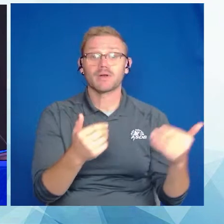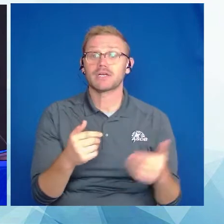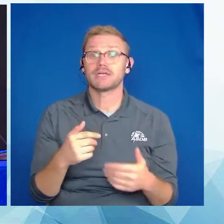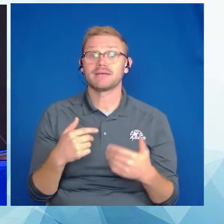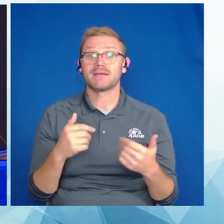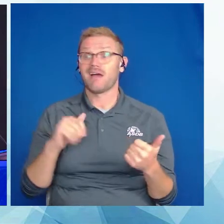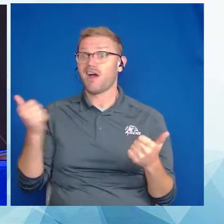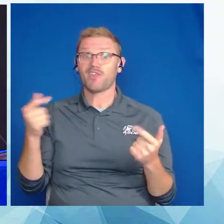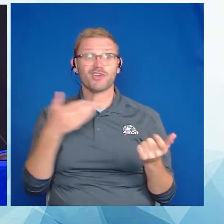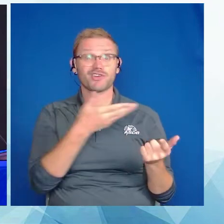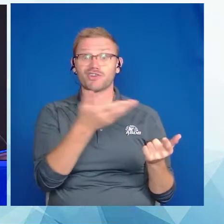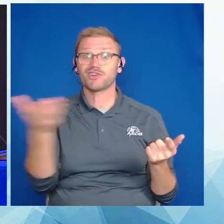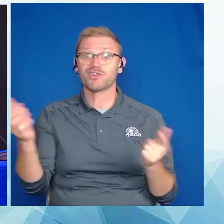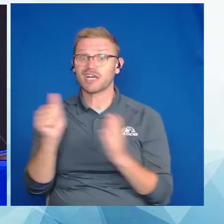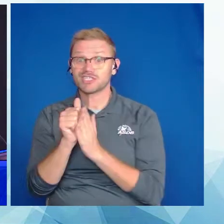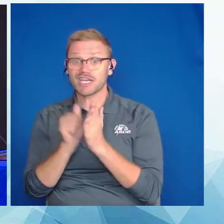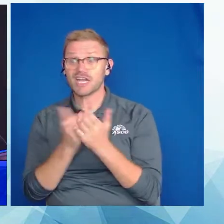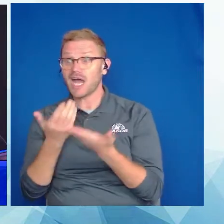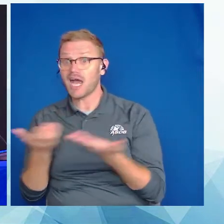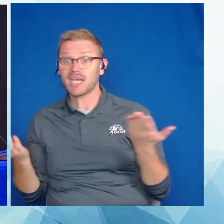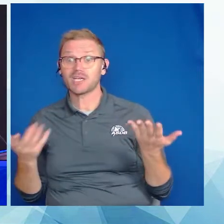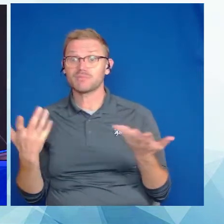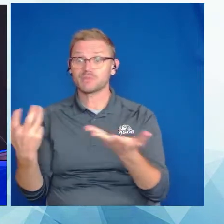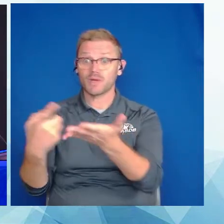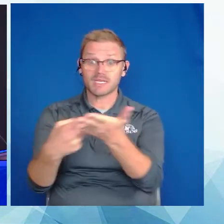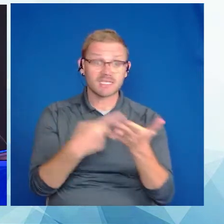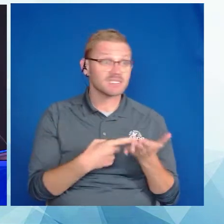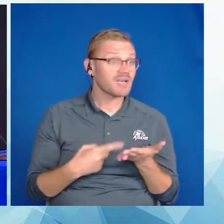any agenda items?